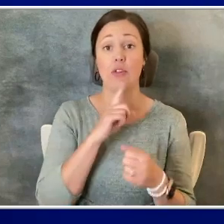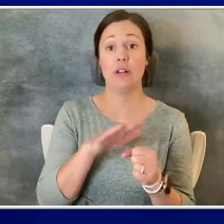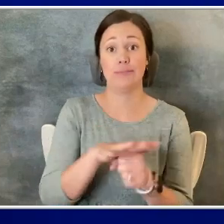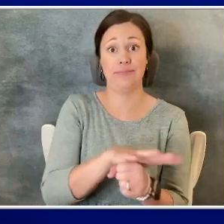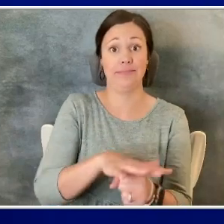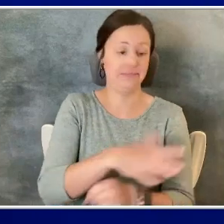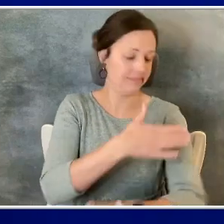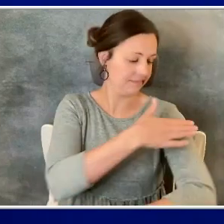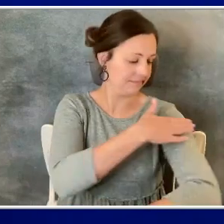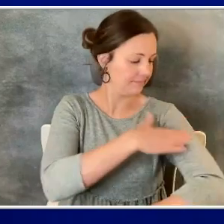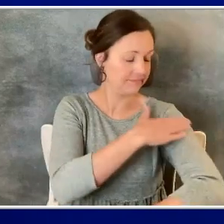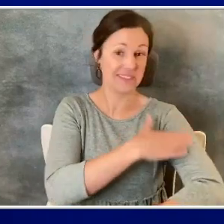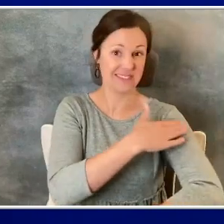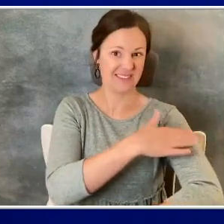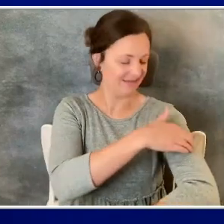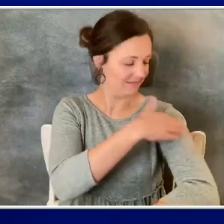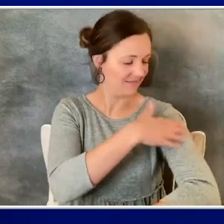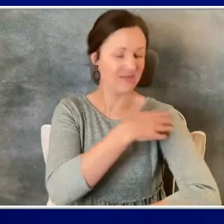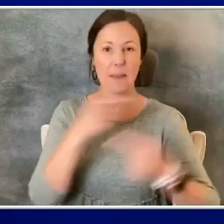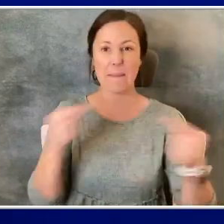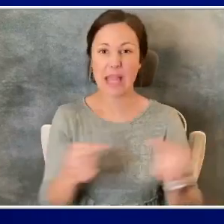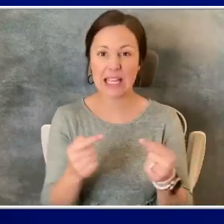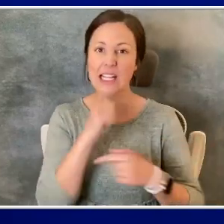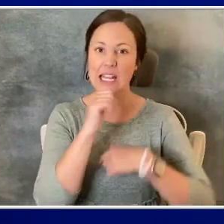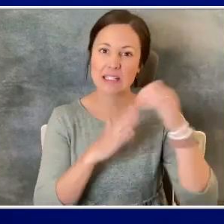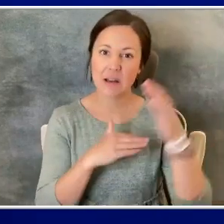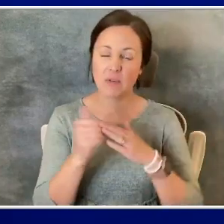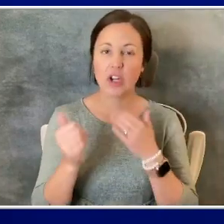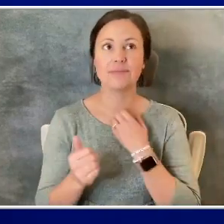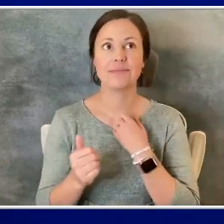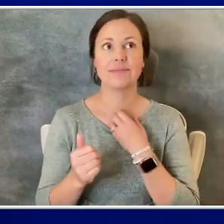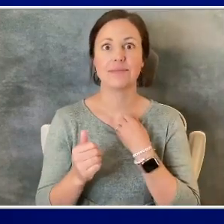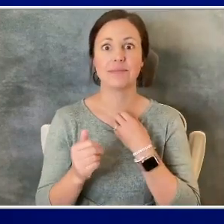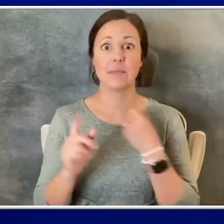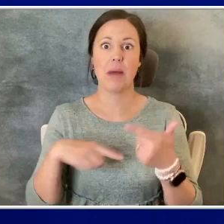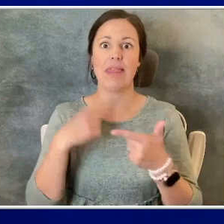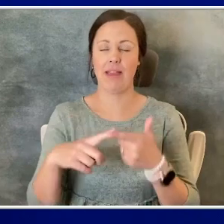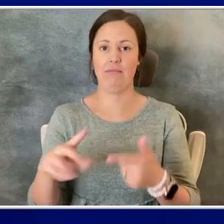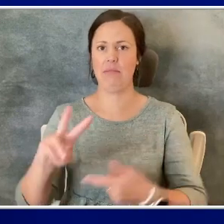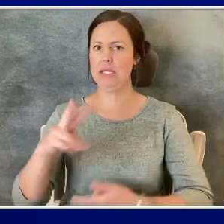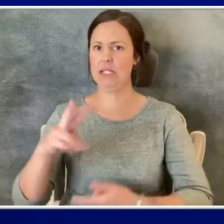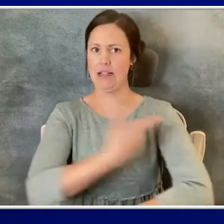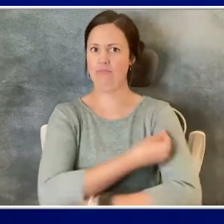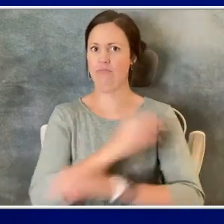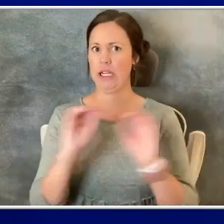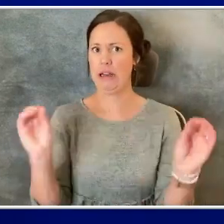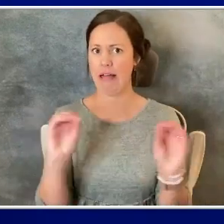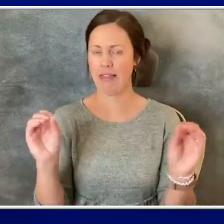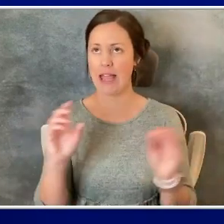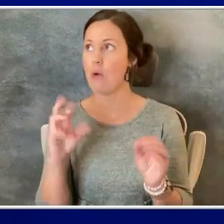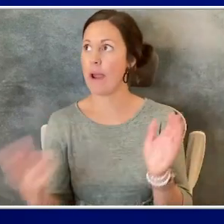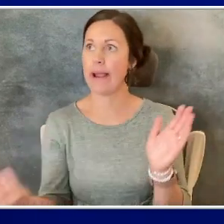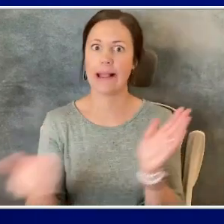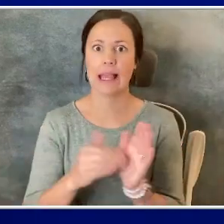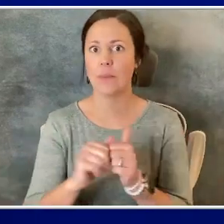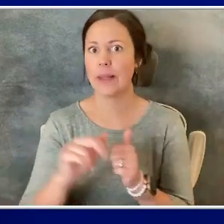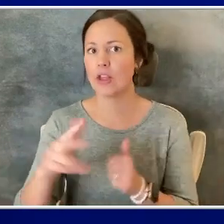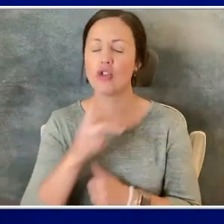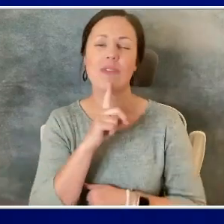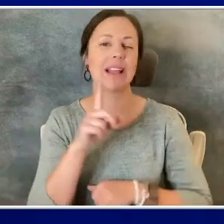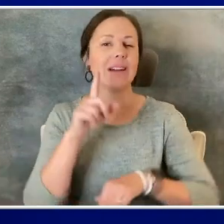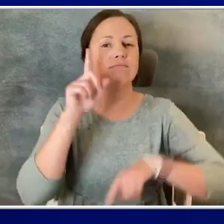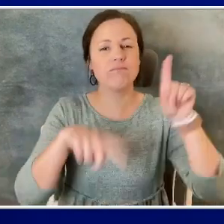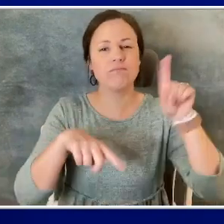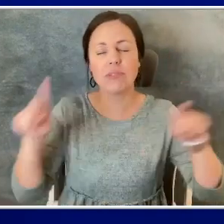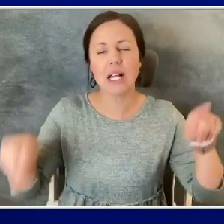and discomfort, but then they didn't have anything with the second one, or they had it again with a third. So I think it is variable, but as far as what will